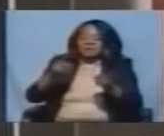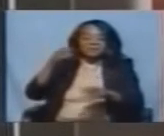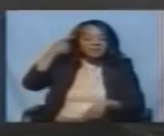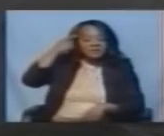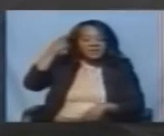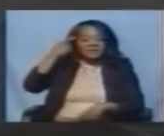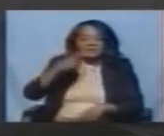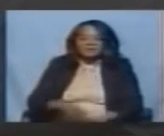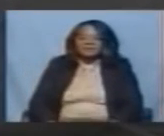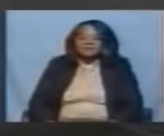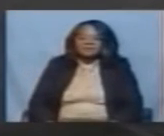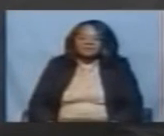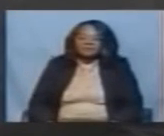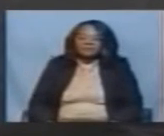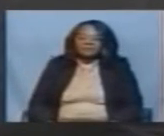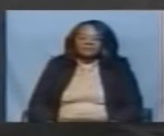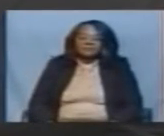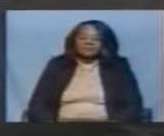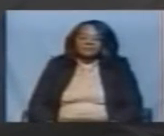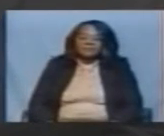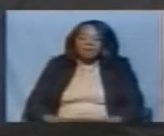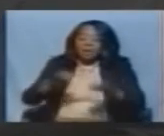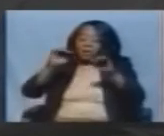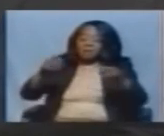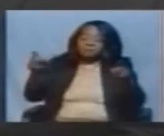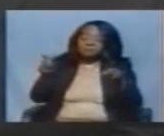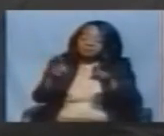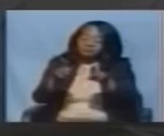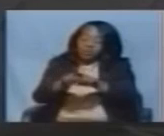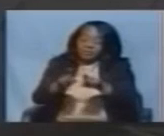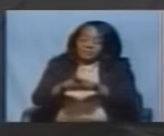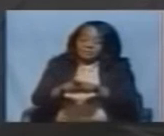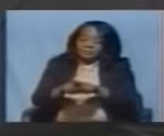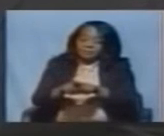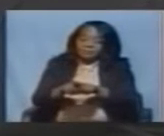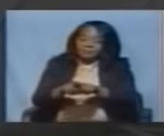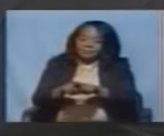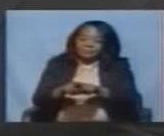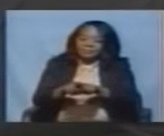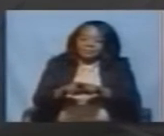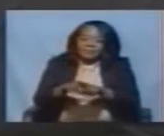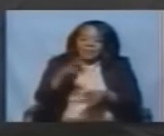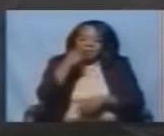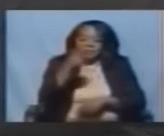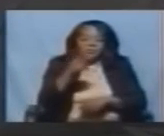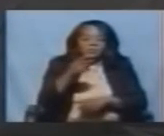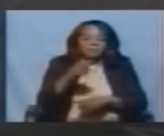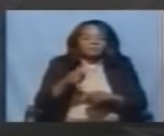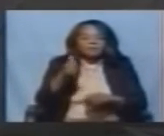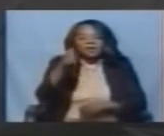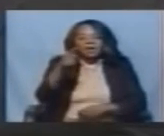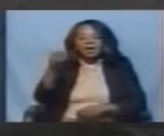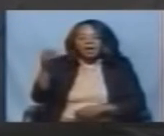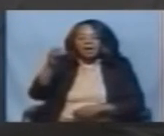with appropriate people in the process, we can shorten the process. We can also maybe look at the Auditor General's, you know, the Attorney